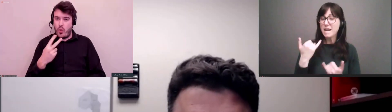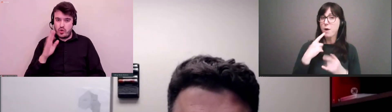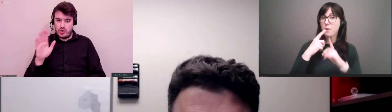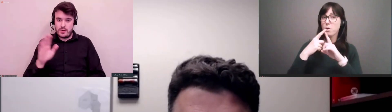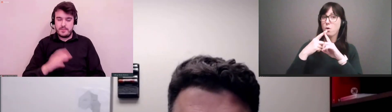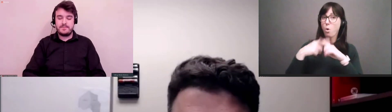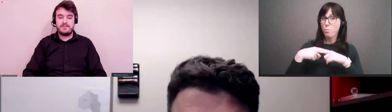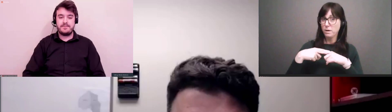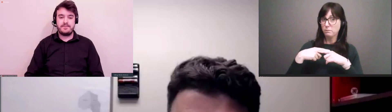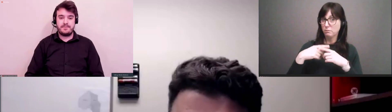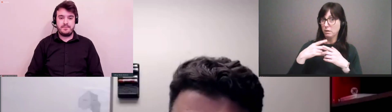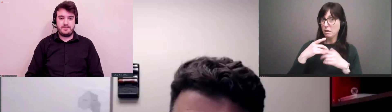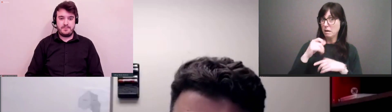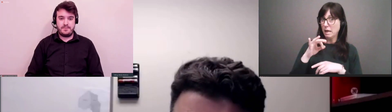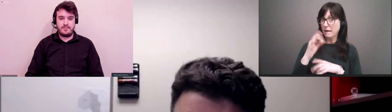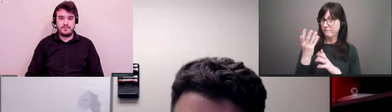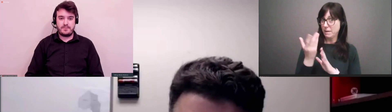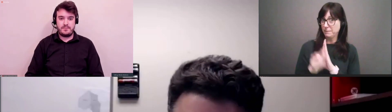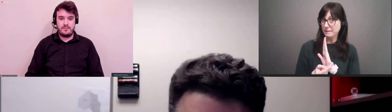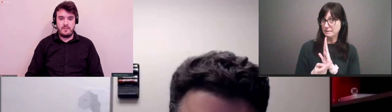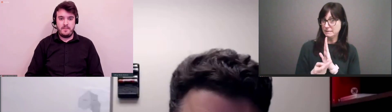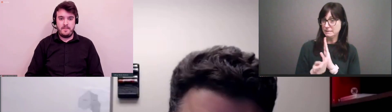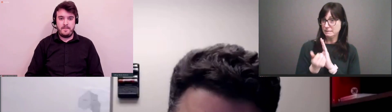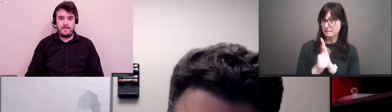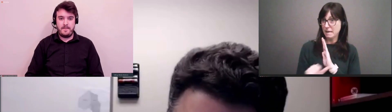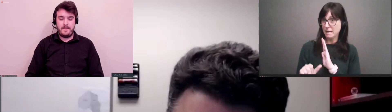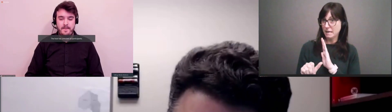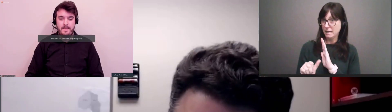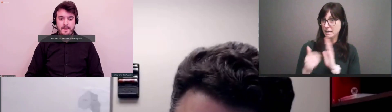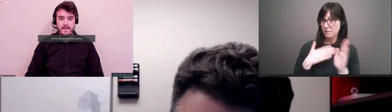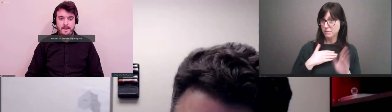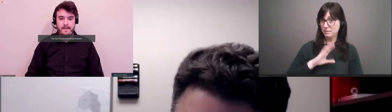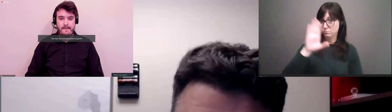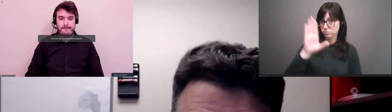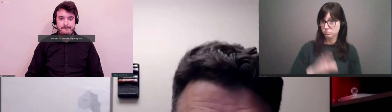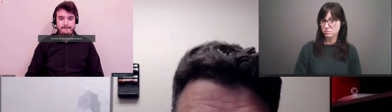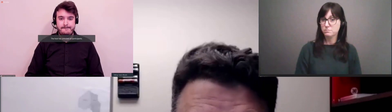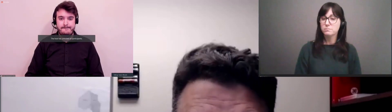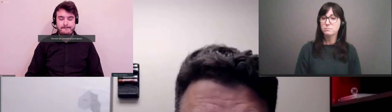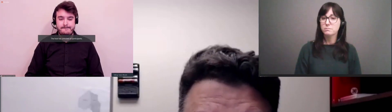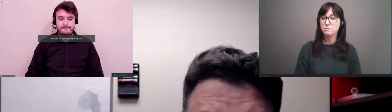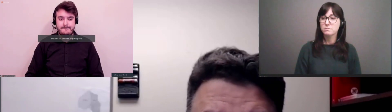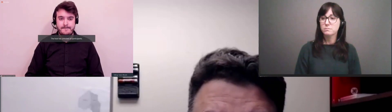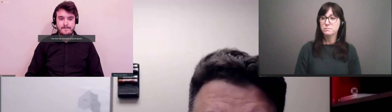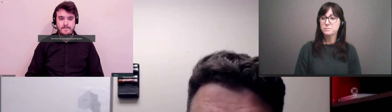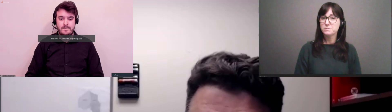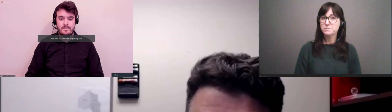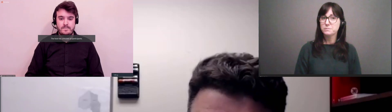line just to see if anyone was missed on that list.